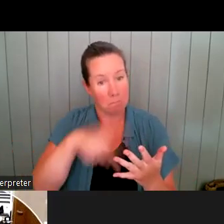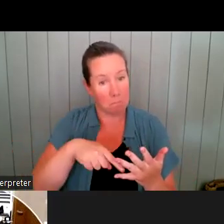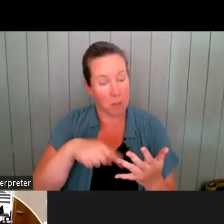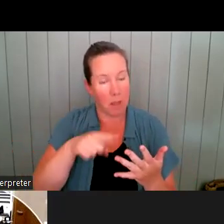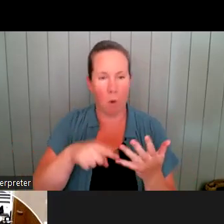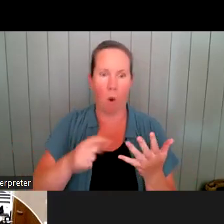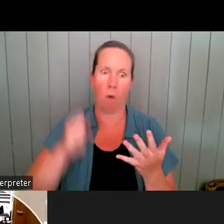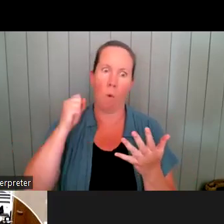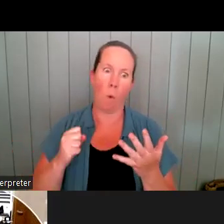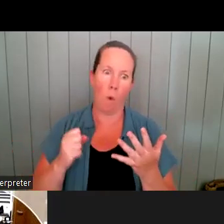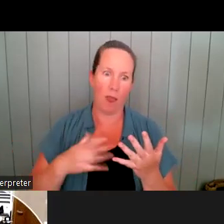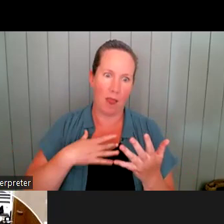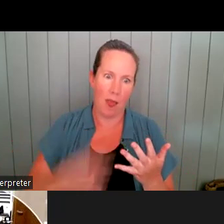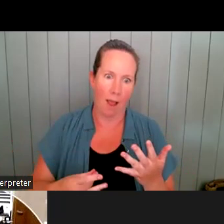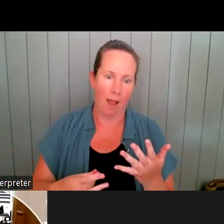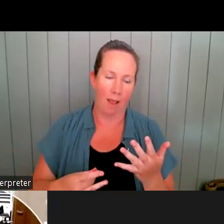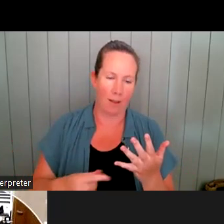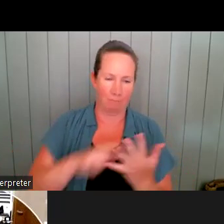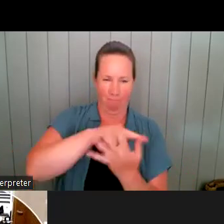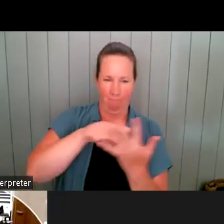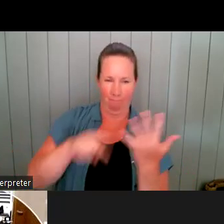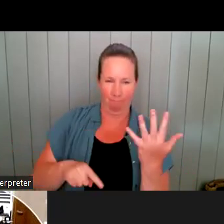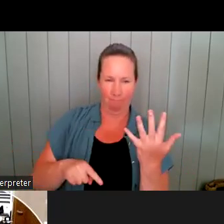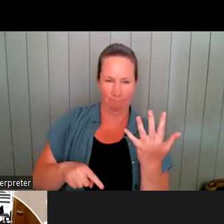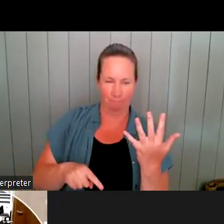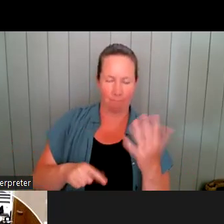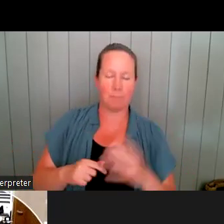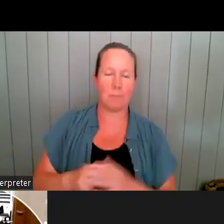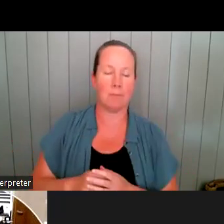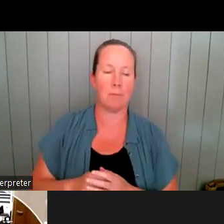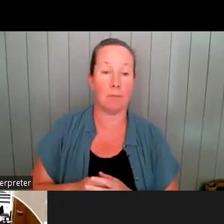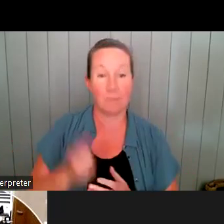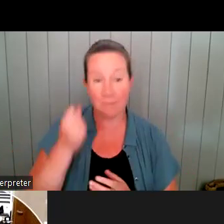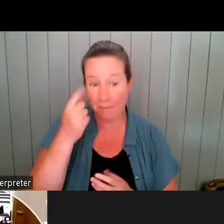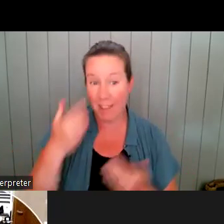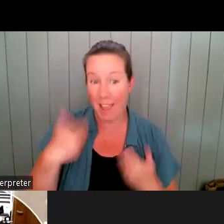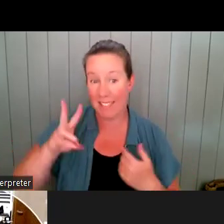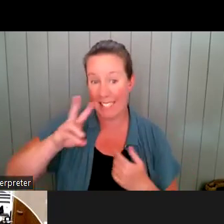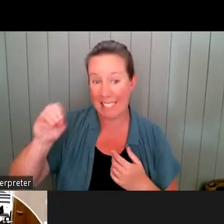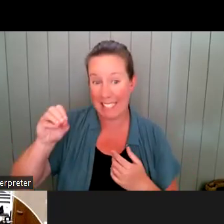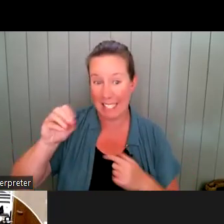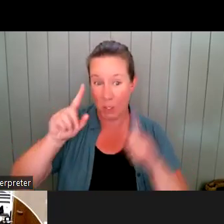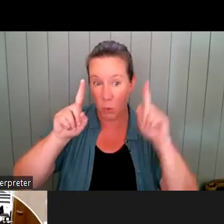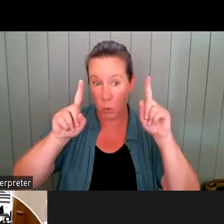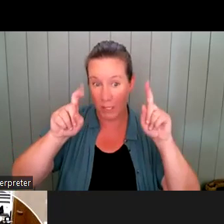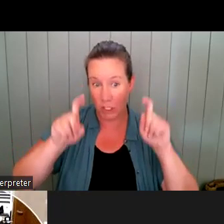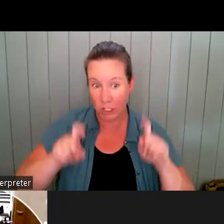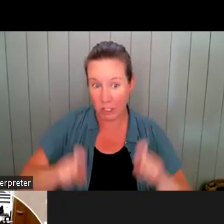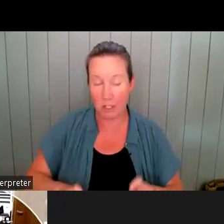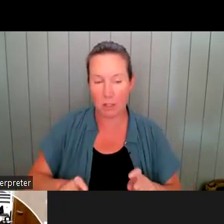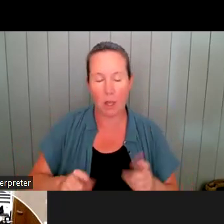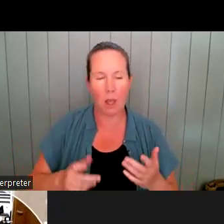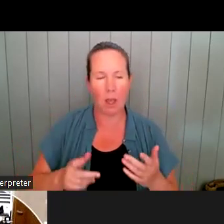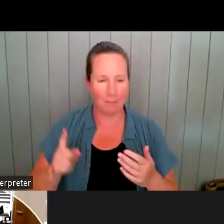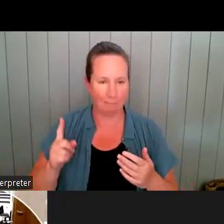questions, and although that sounds like a lot, you will finish sooner than